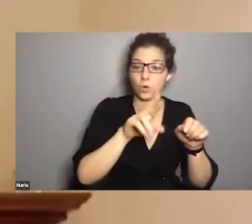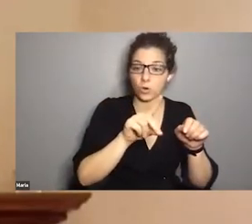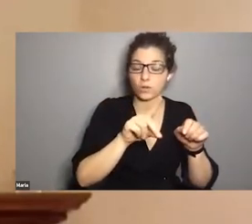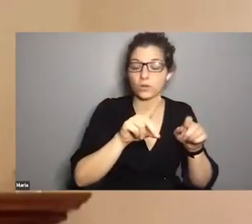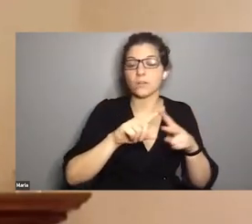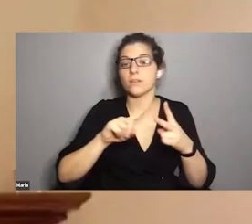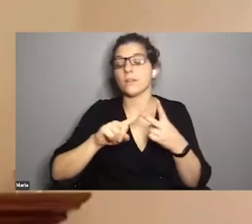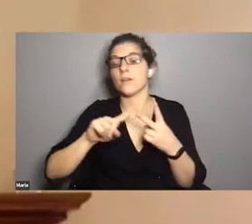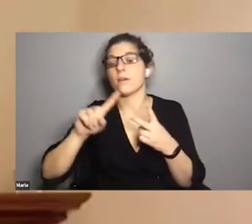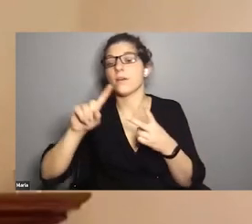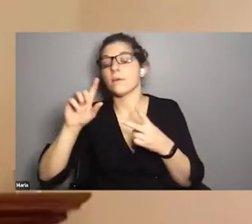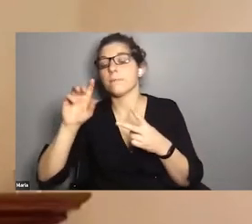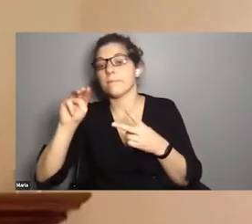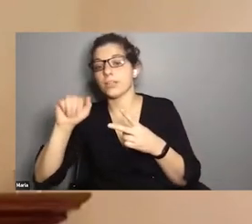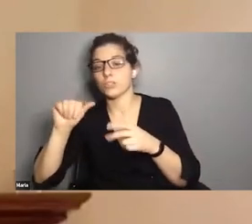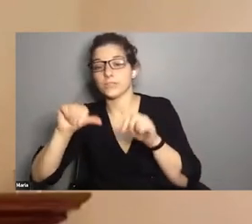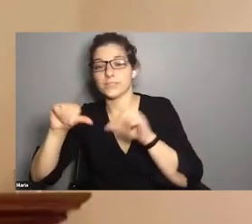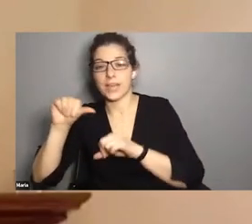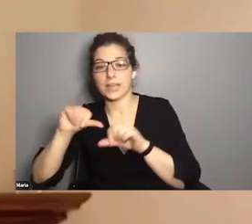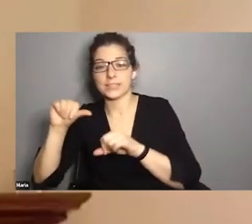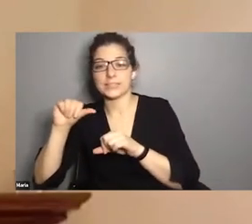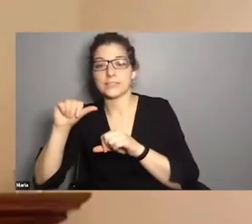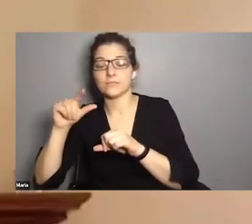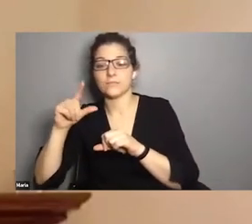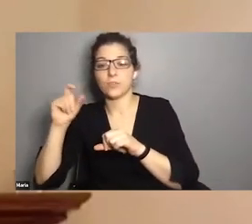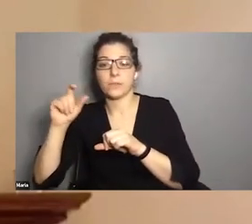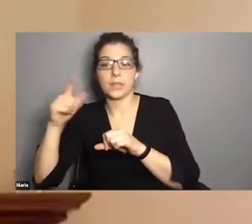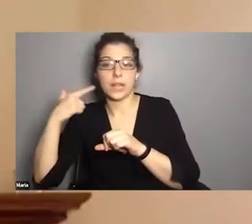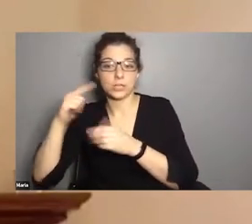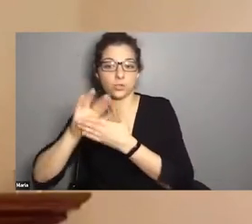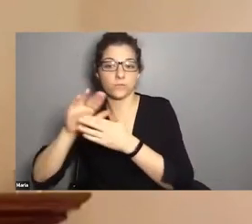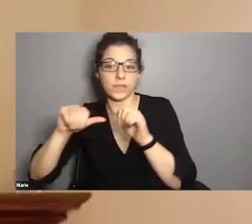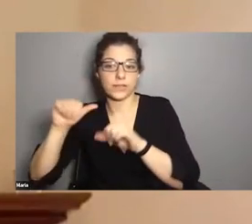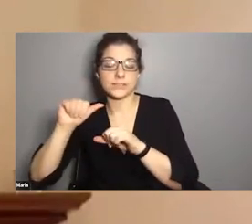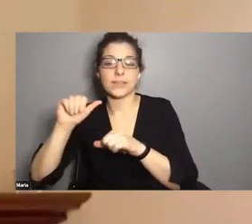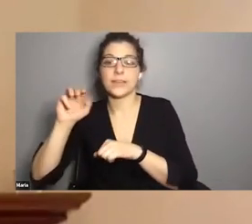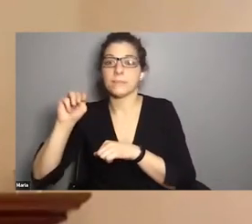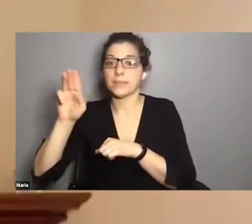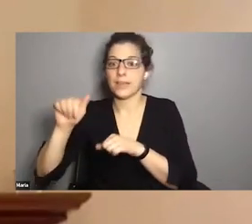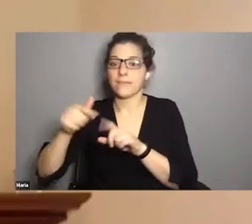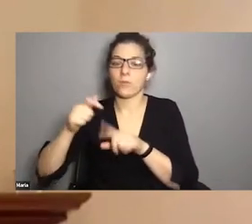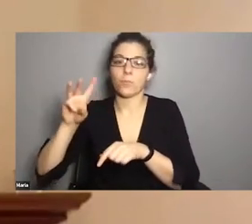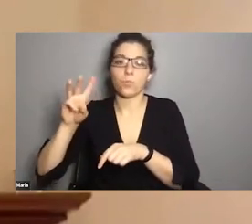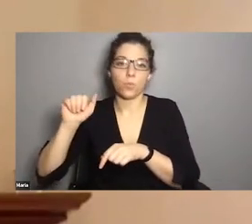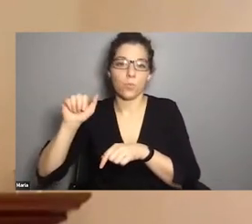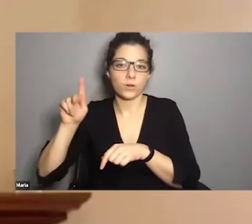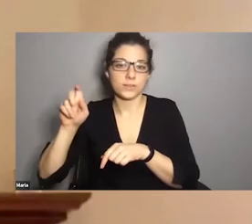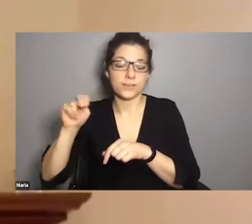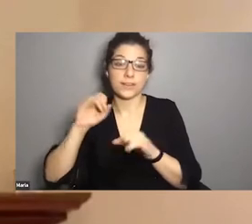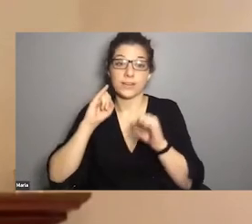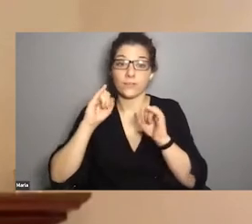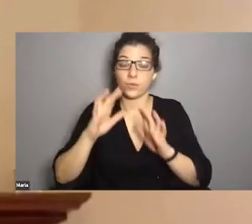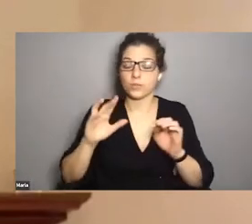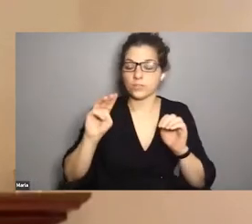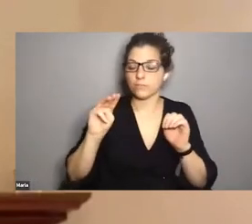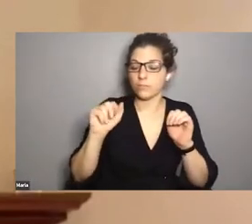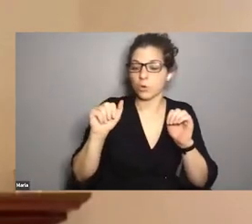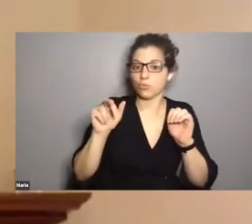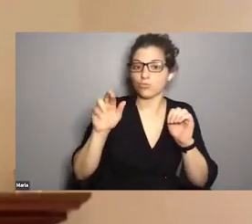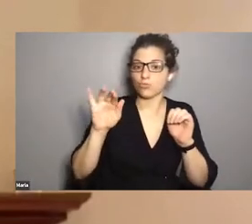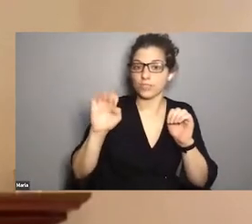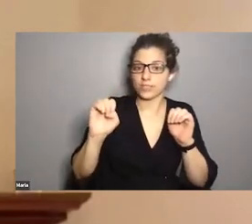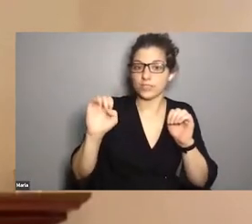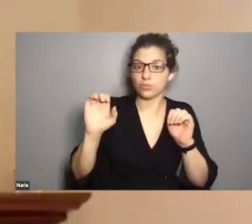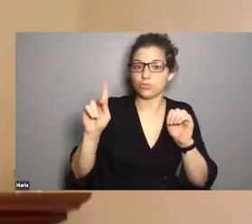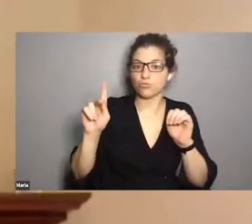of Economics, and an MBA from the Wharton School. Our interviewer for this session is Marie-Josèe Kravis, a